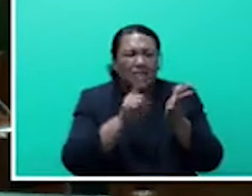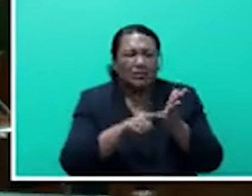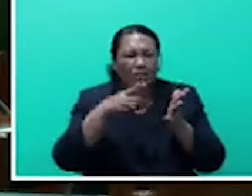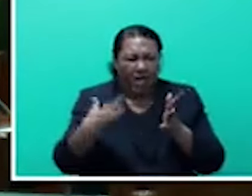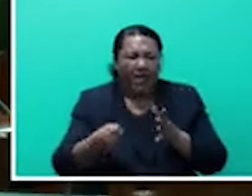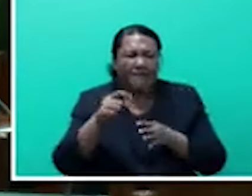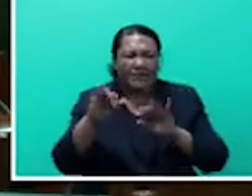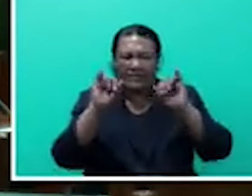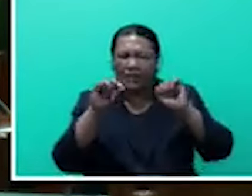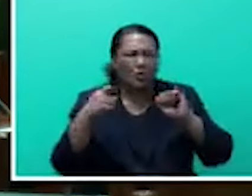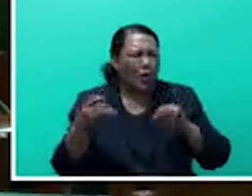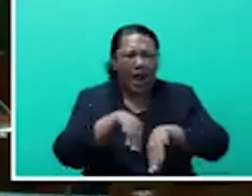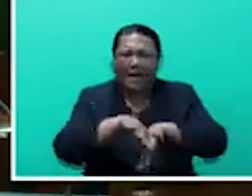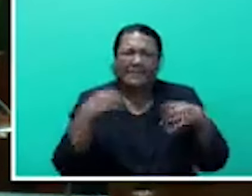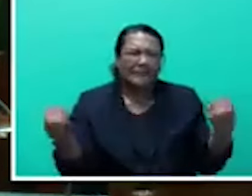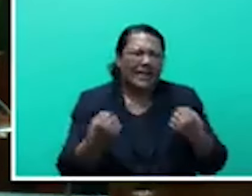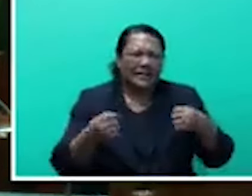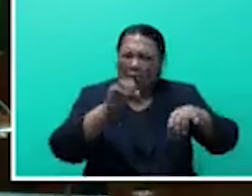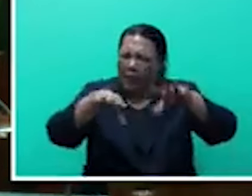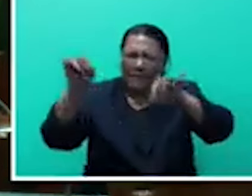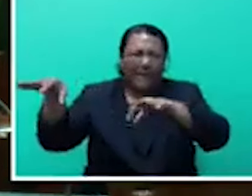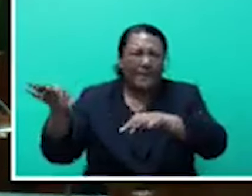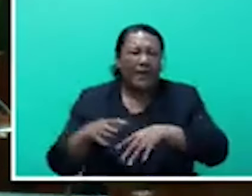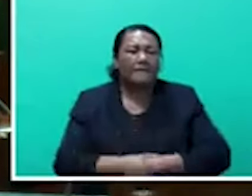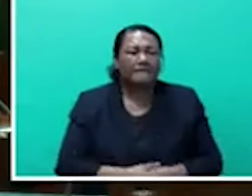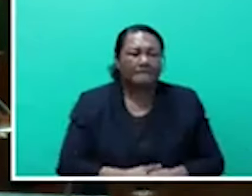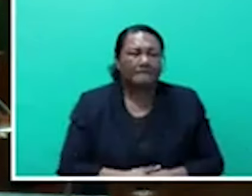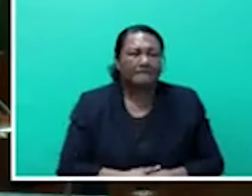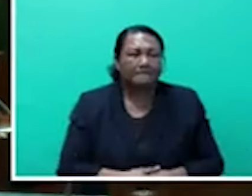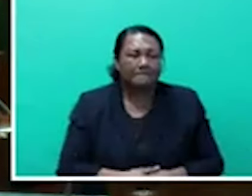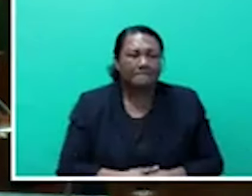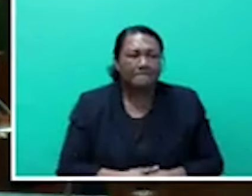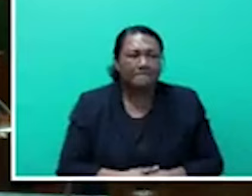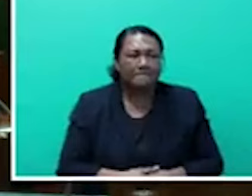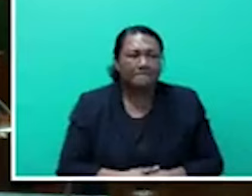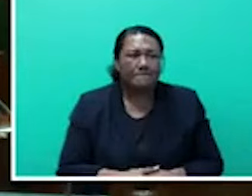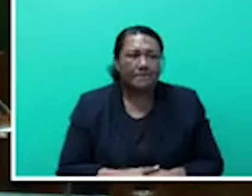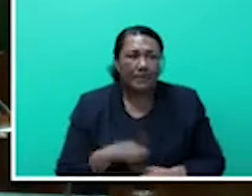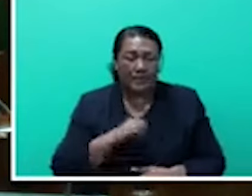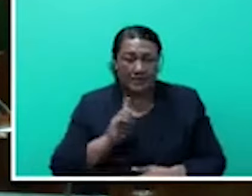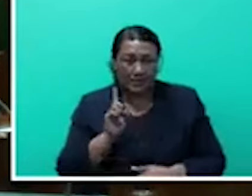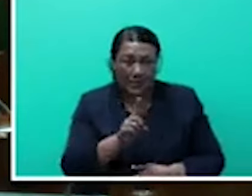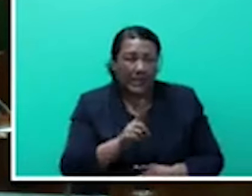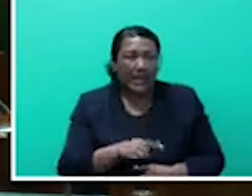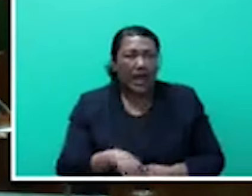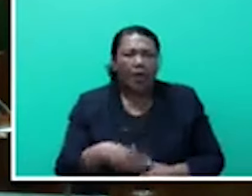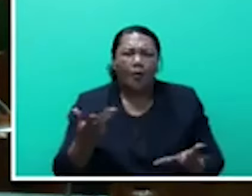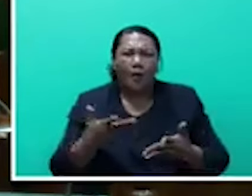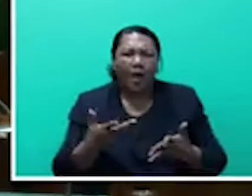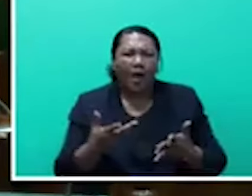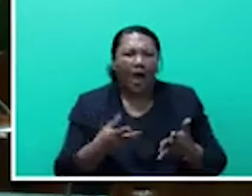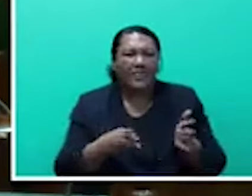as alluded to by my colleague. Yesterday, sir, I went to pick my cousin from Ibo place in Nandawa,